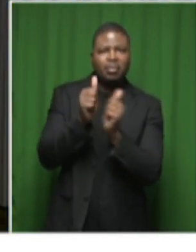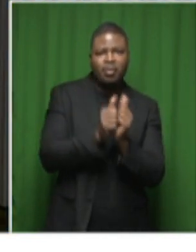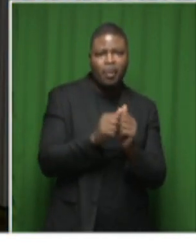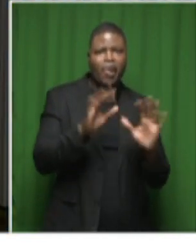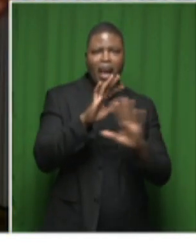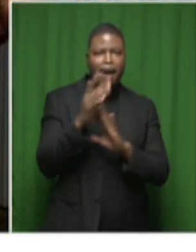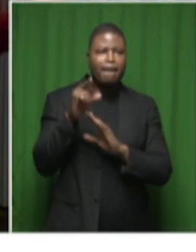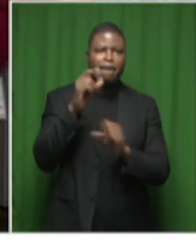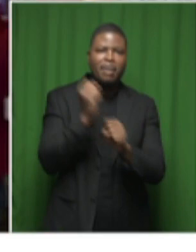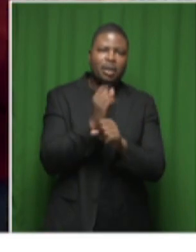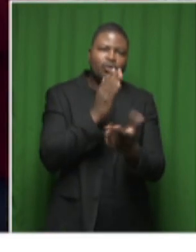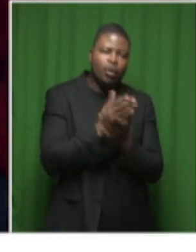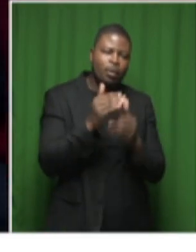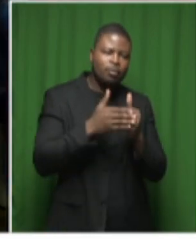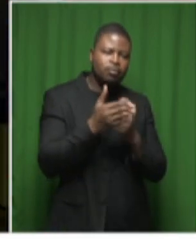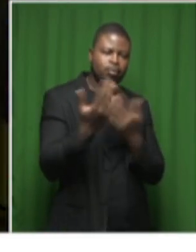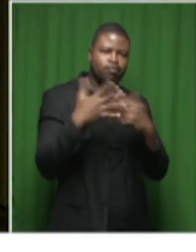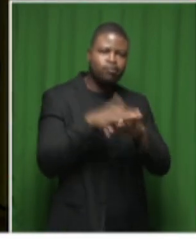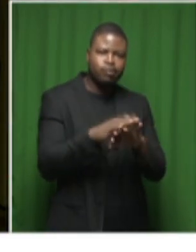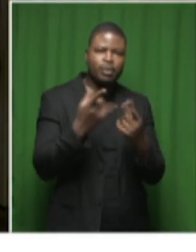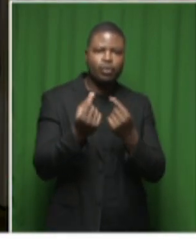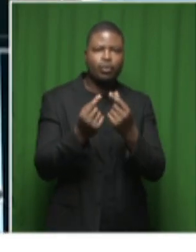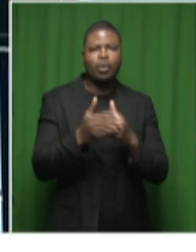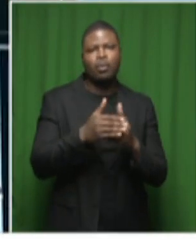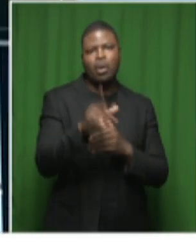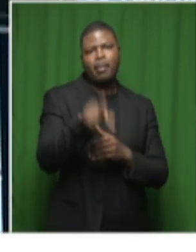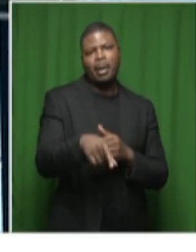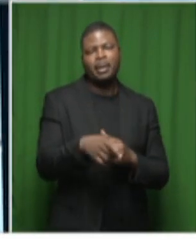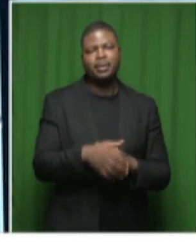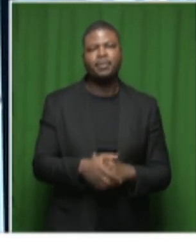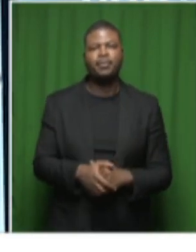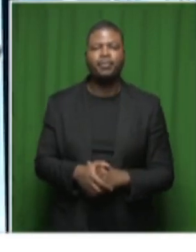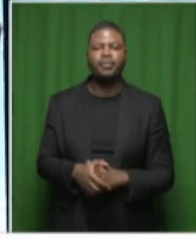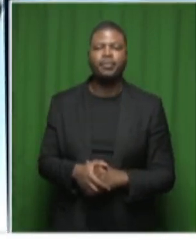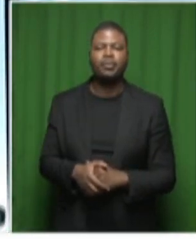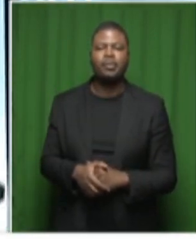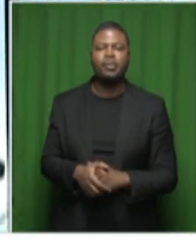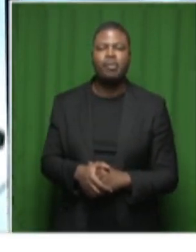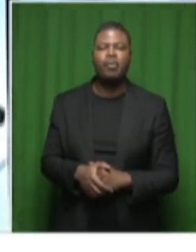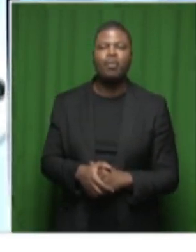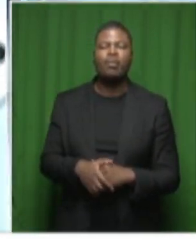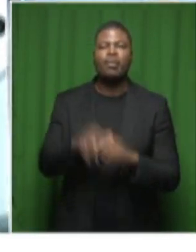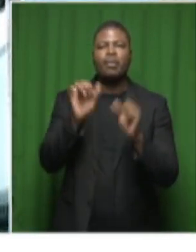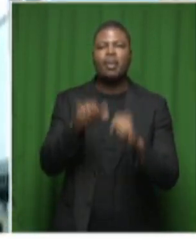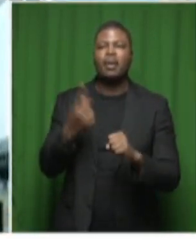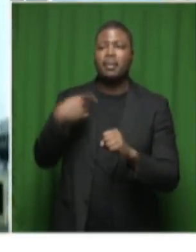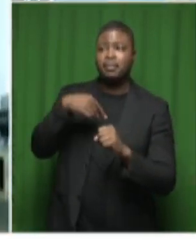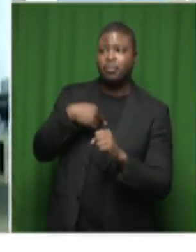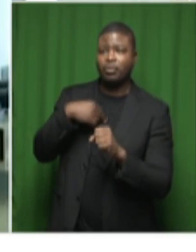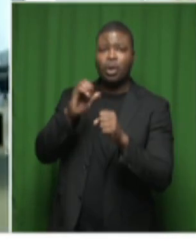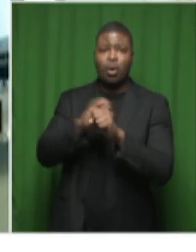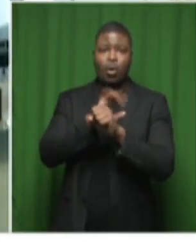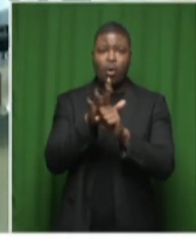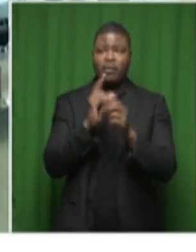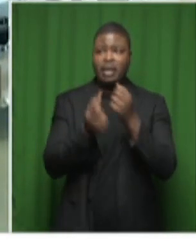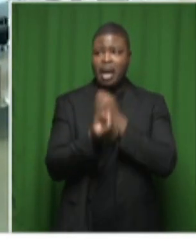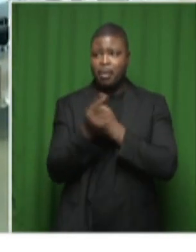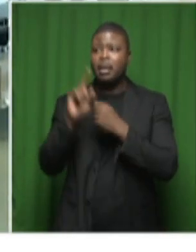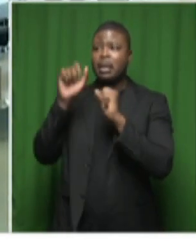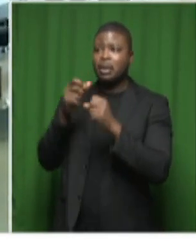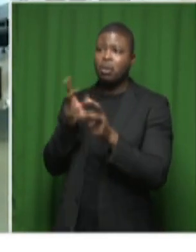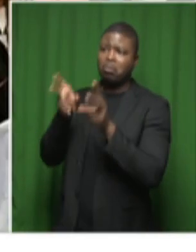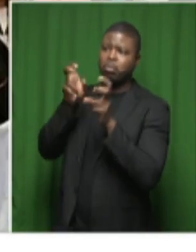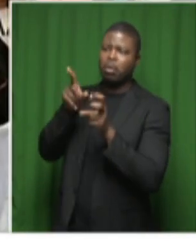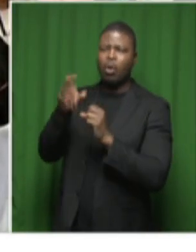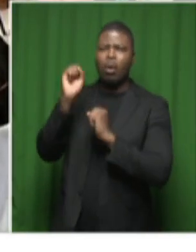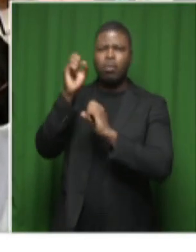fits together. So, Prof, we've heard you speak several times, throughout the COVID-19 pandemic.